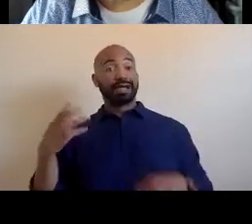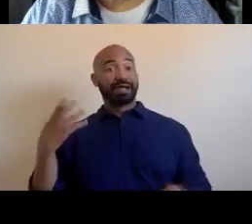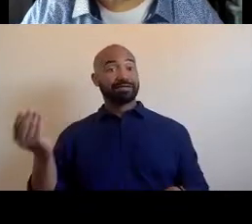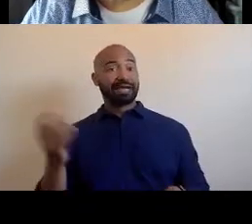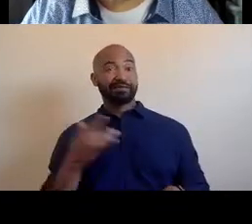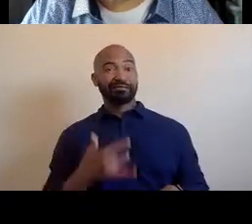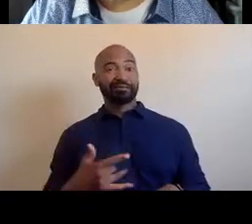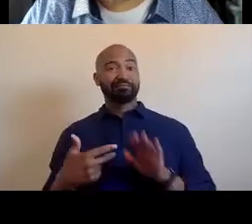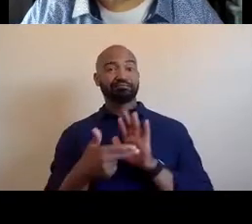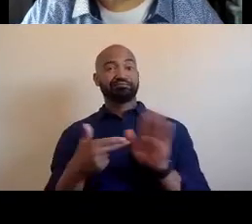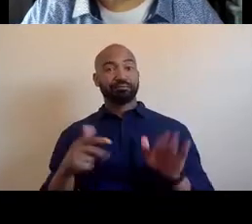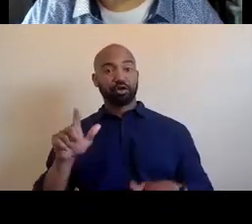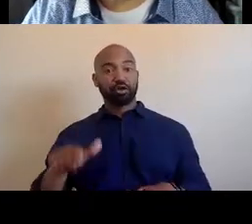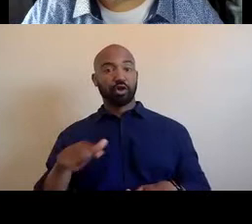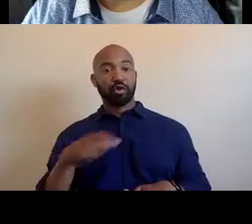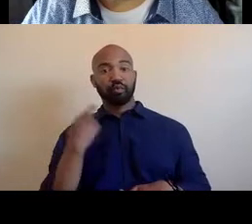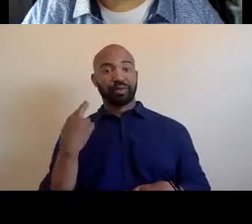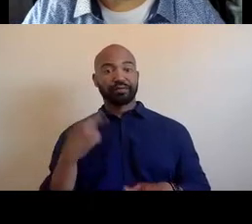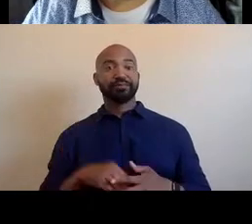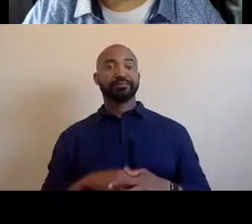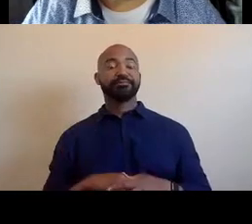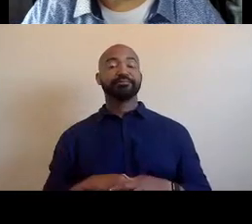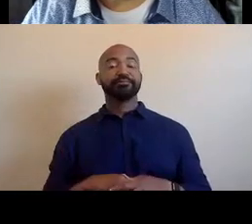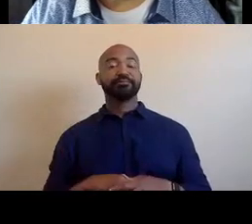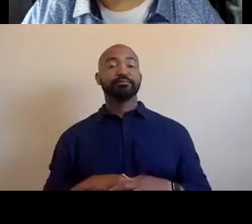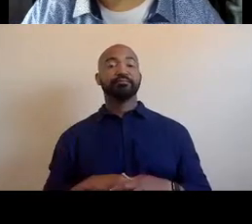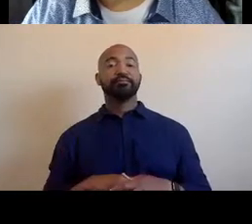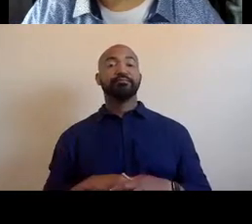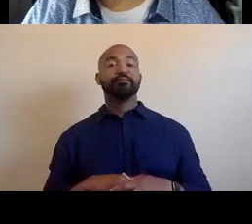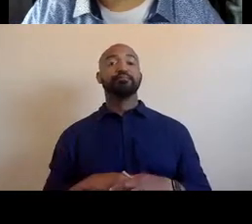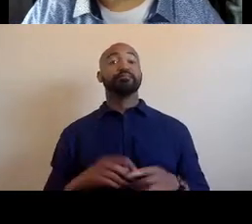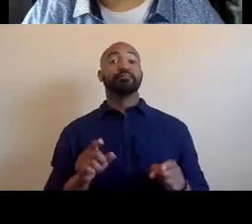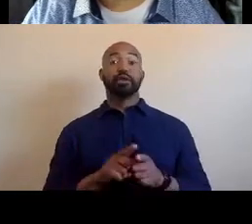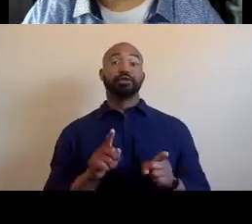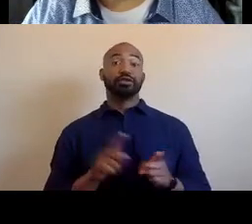activity. And plus it gets really hard to breathe